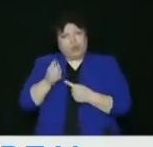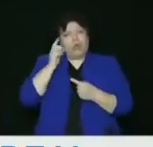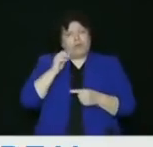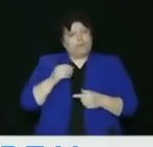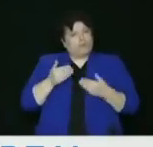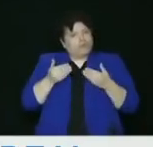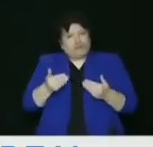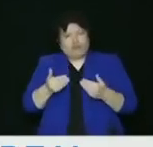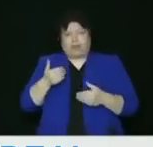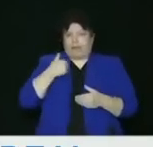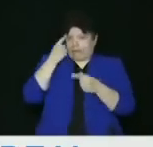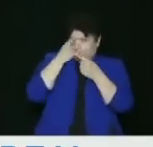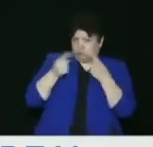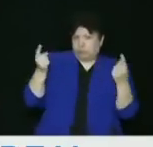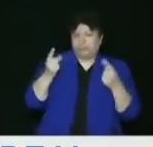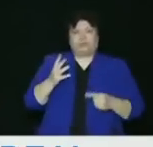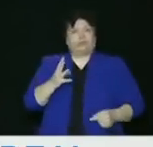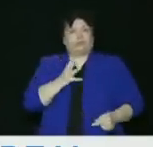some items,